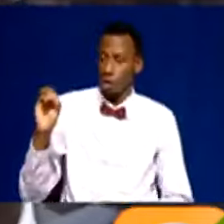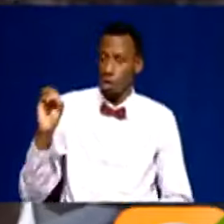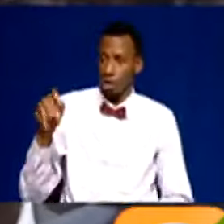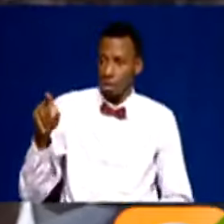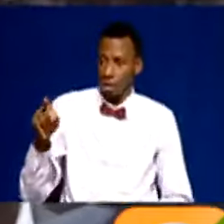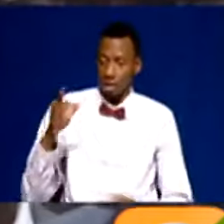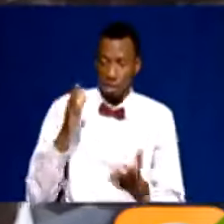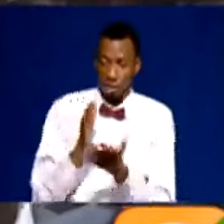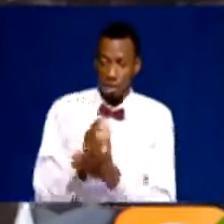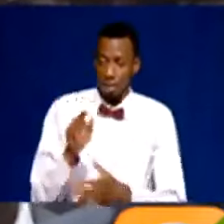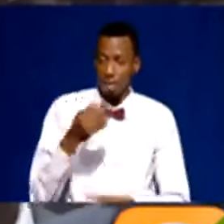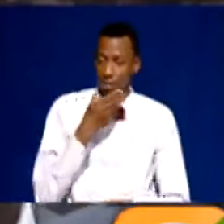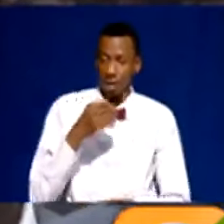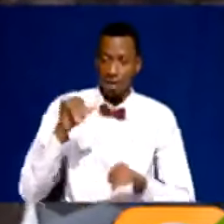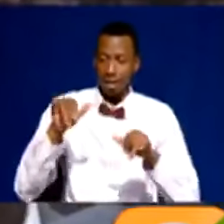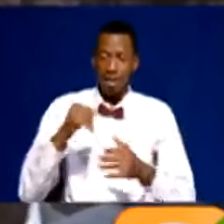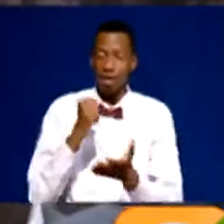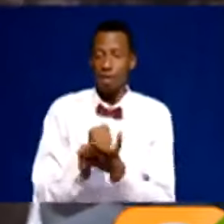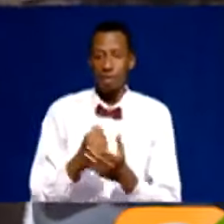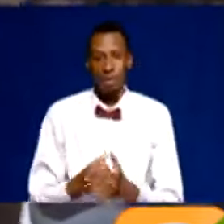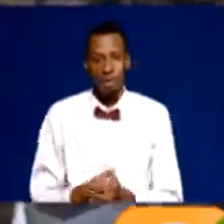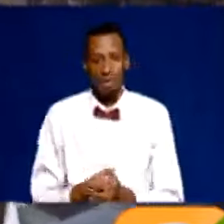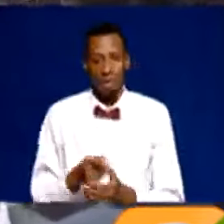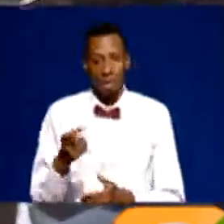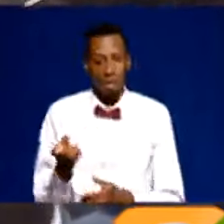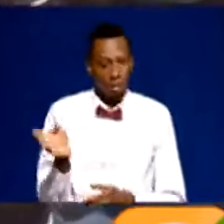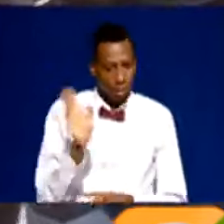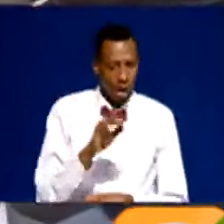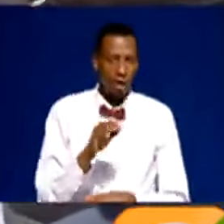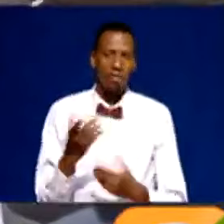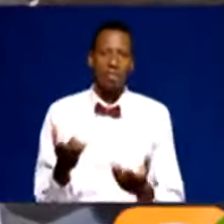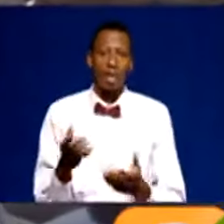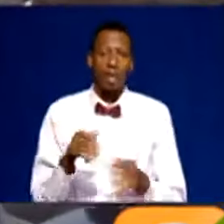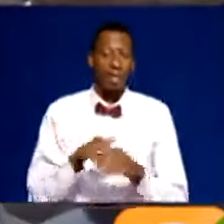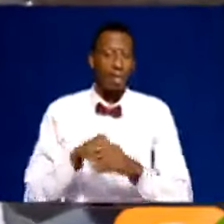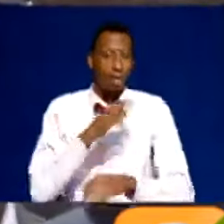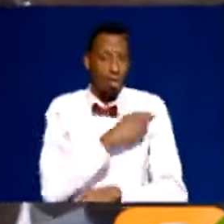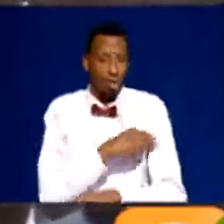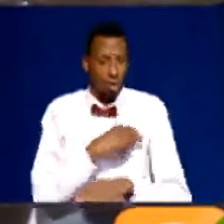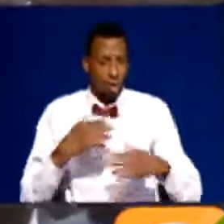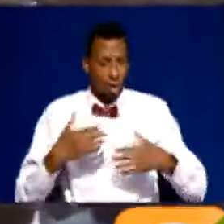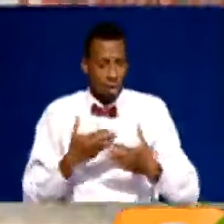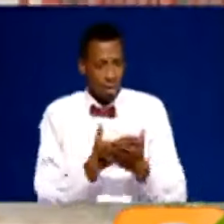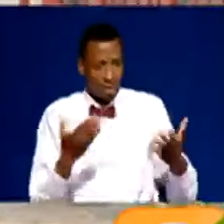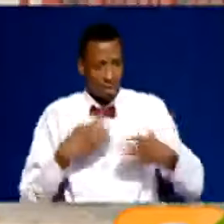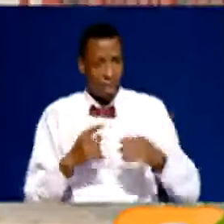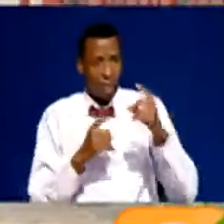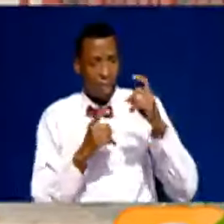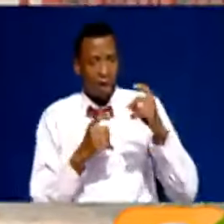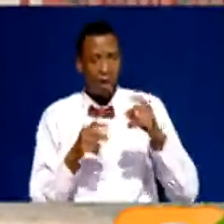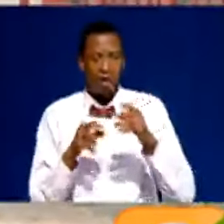is still in office. It turned out in hospital. It turned out that those gunmen were in fact police officers.